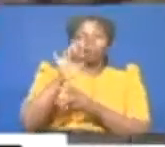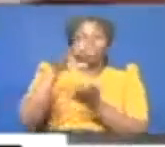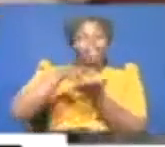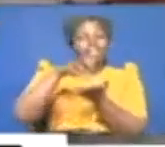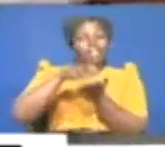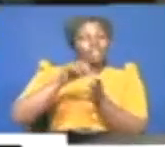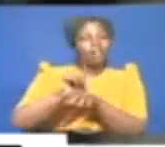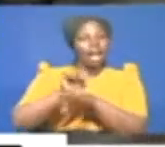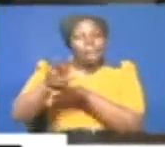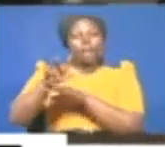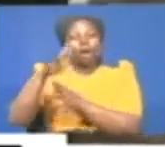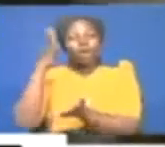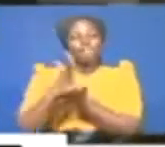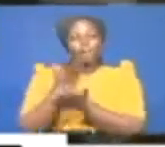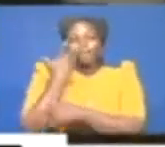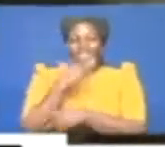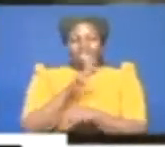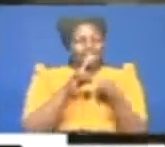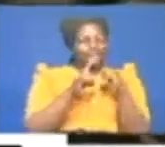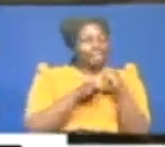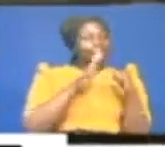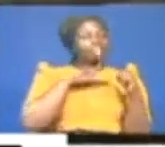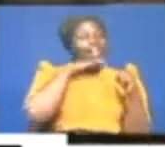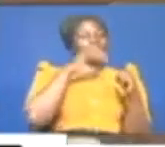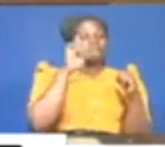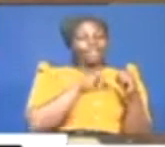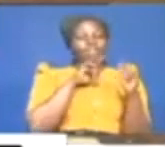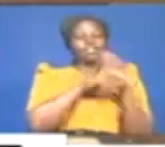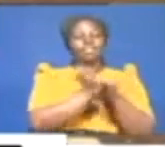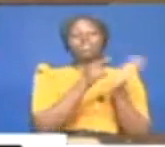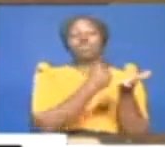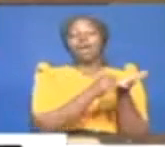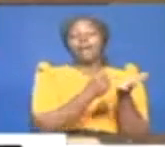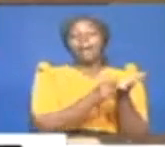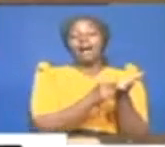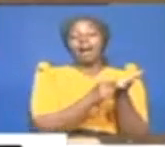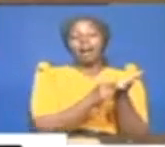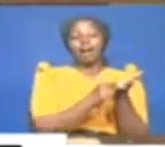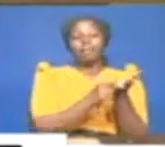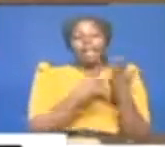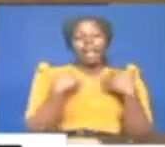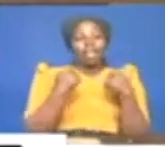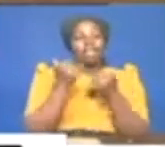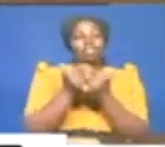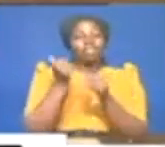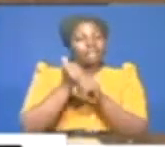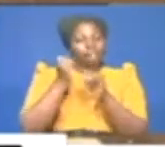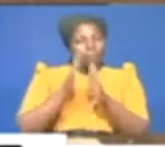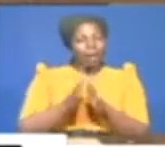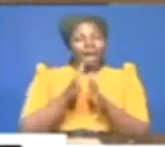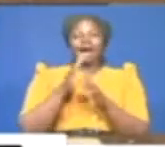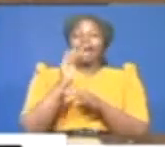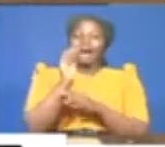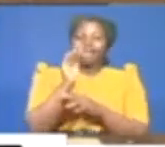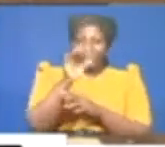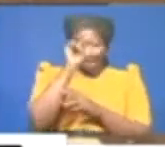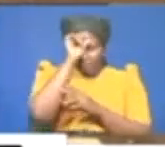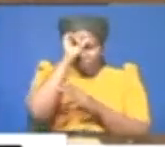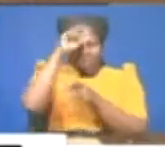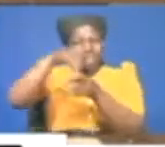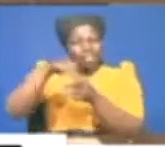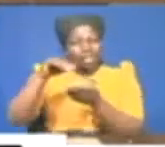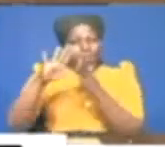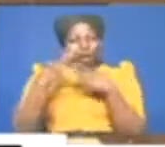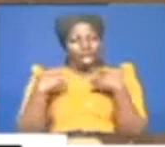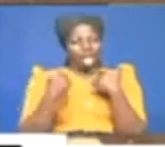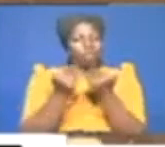6 deaths reported in Uganda. The healthcare workers are calling upon the government to invest more on health sector that will